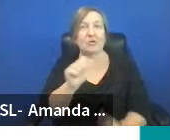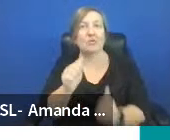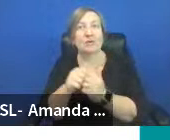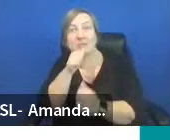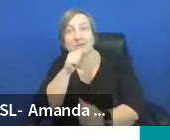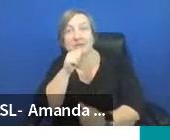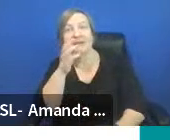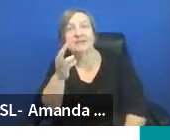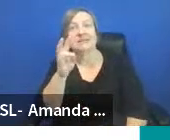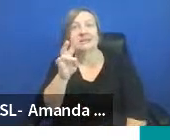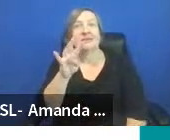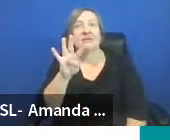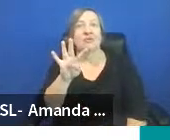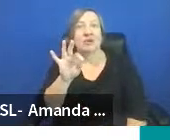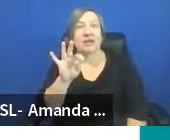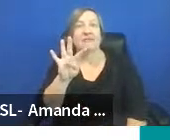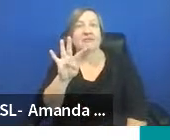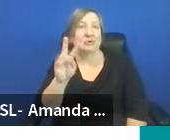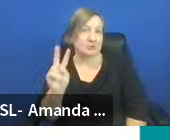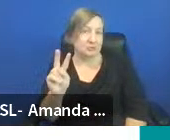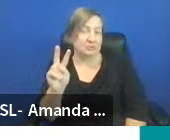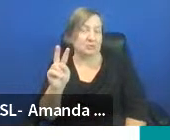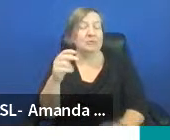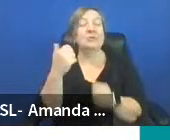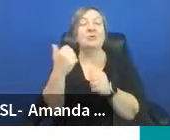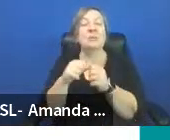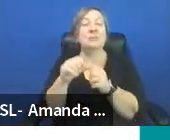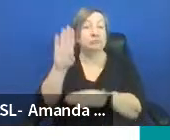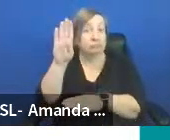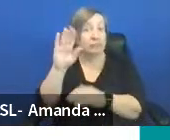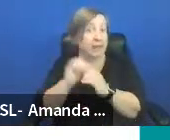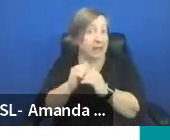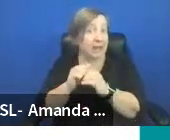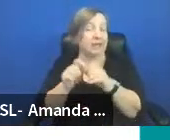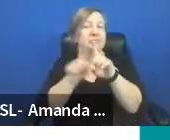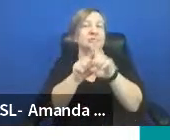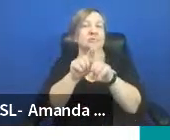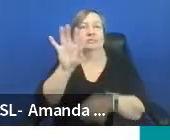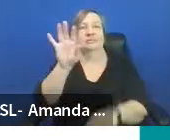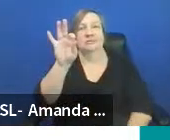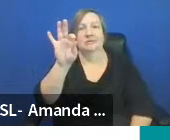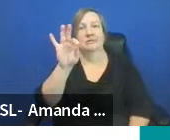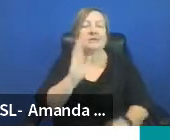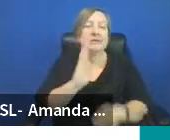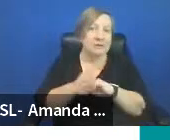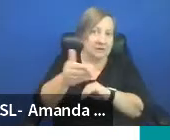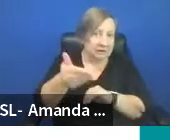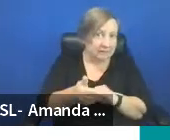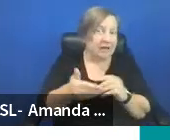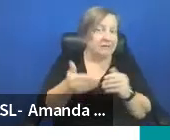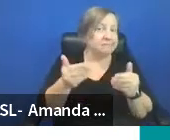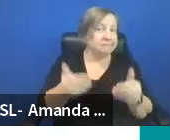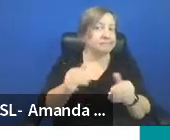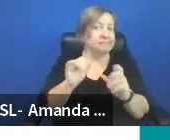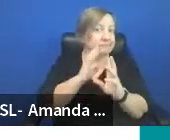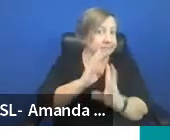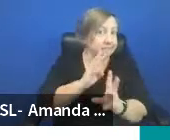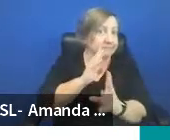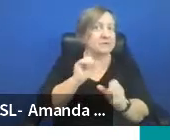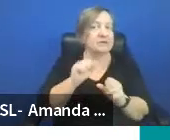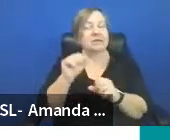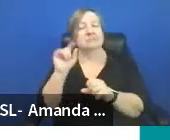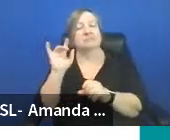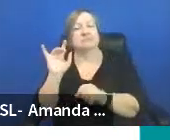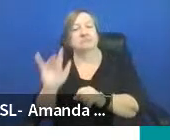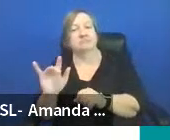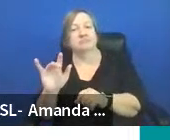674942. Please remember to dial *9 to raise your hand. After you are invited to speak, you'll want to dial *6 to